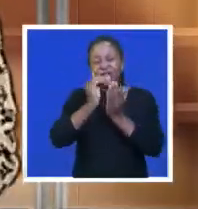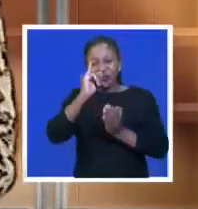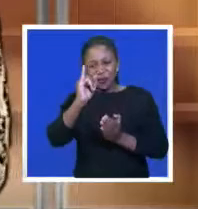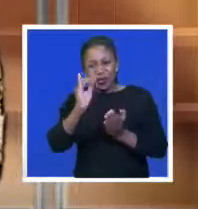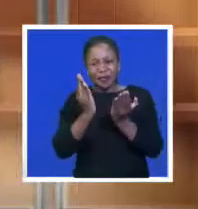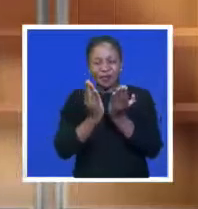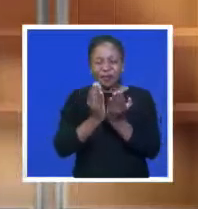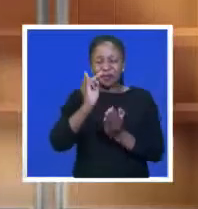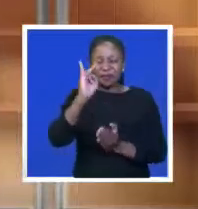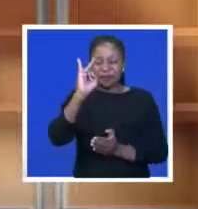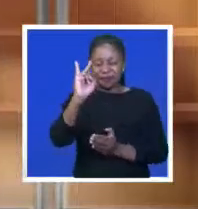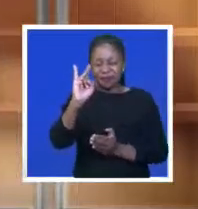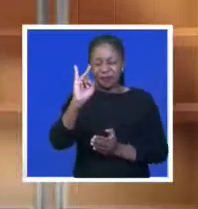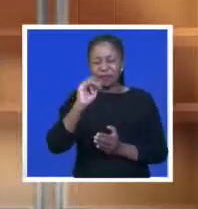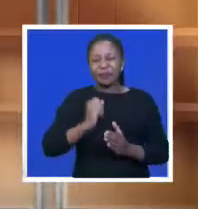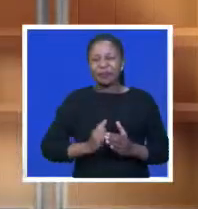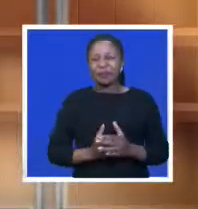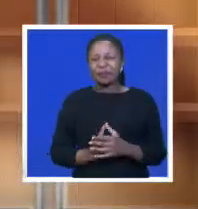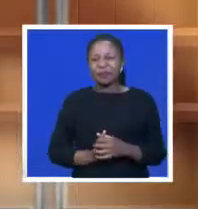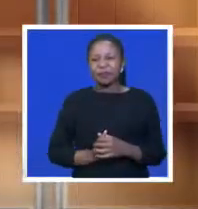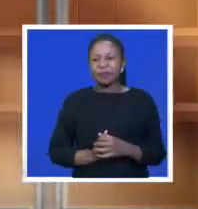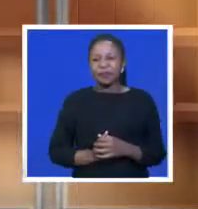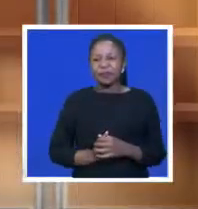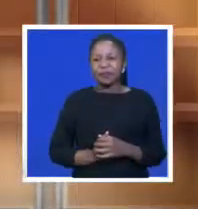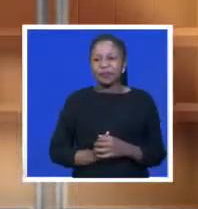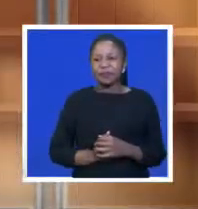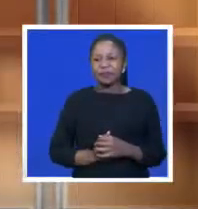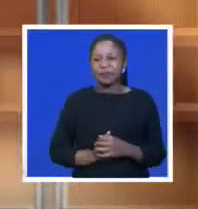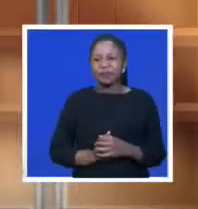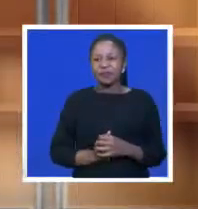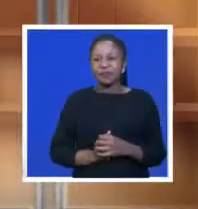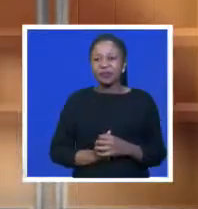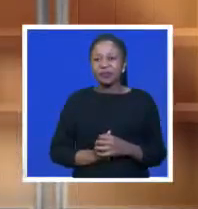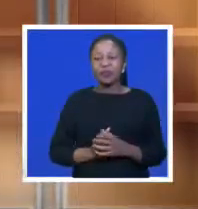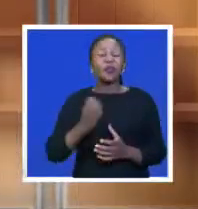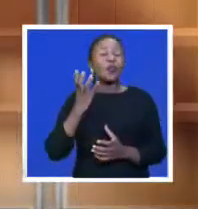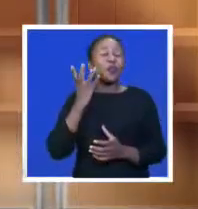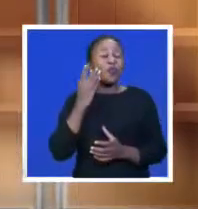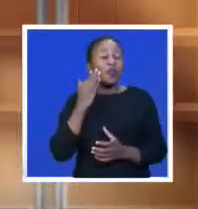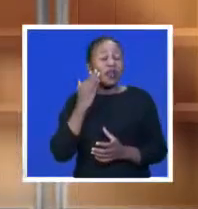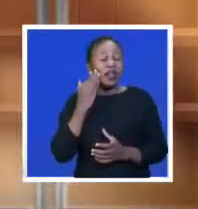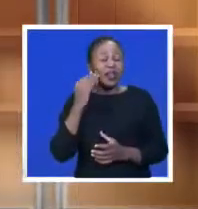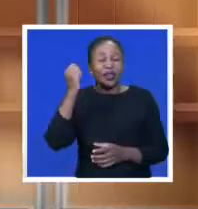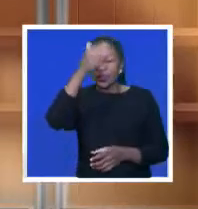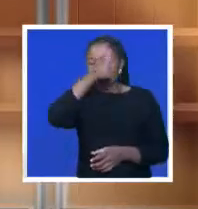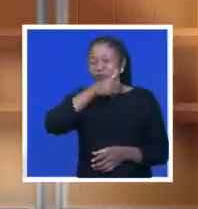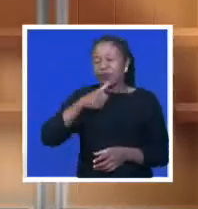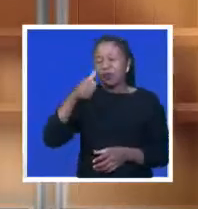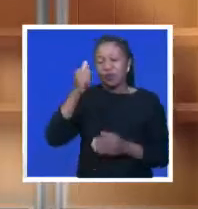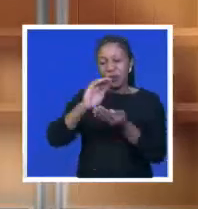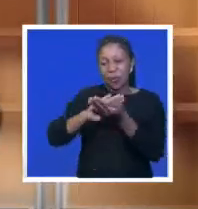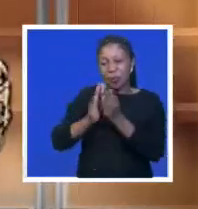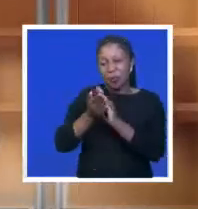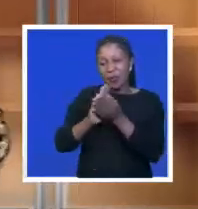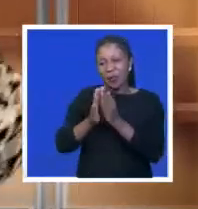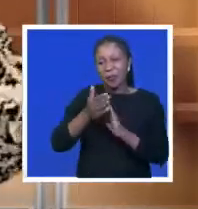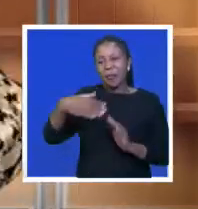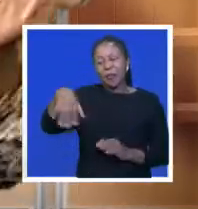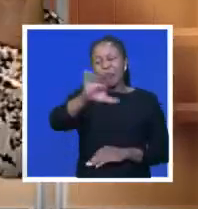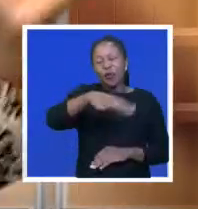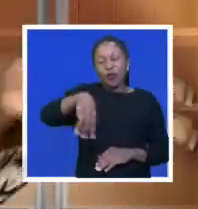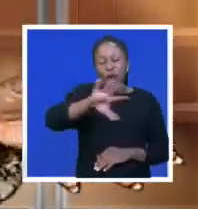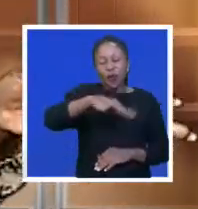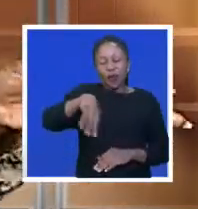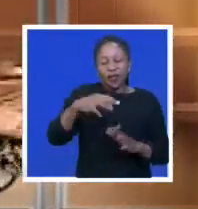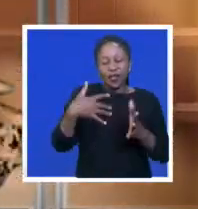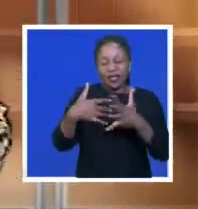2, you remember that we said when God was creating everything that we see, He spoke the words, "Let